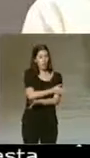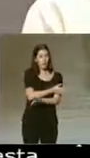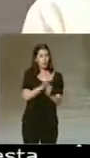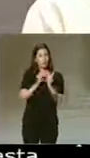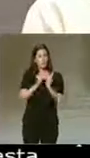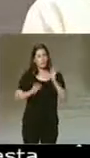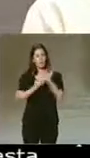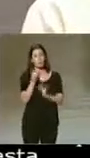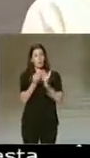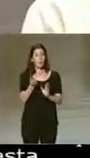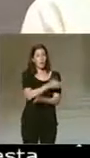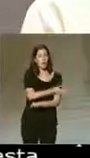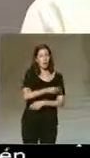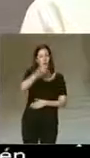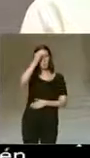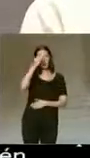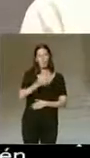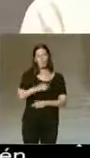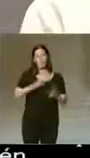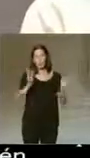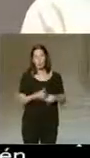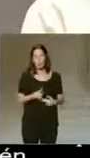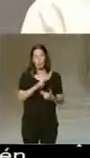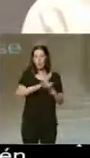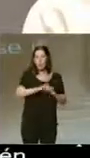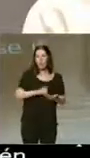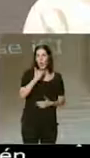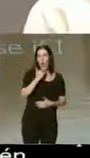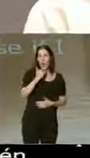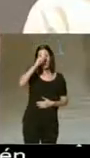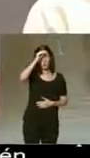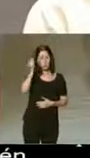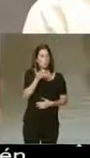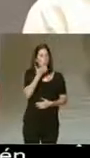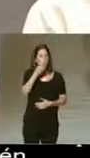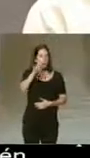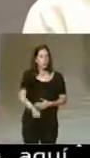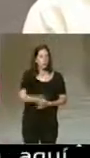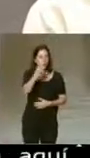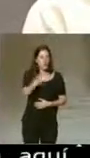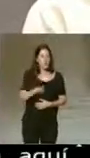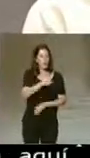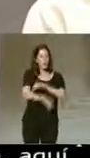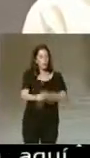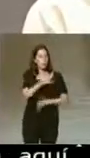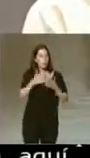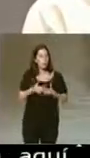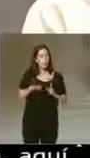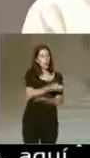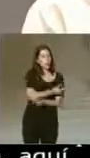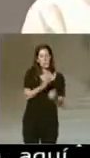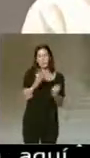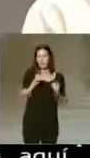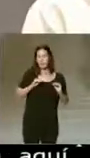more difficult? Because if I suppress something, I might not be taking into account that indeed the sight-impaired person who will need that device